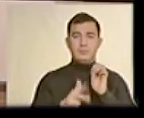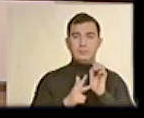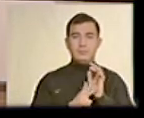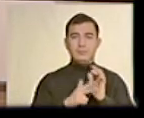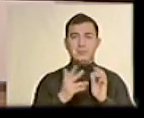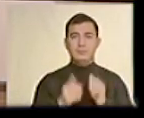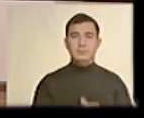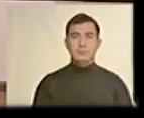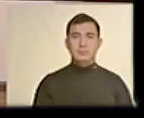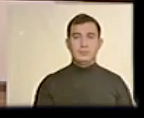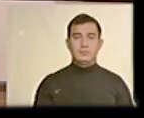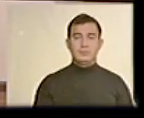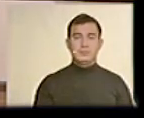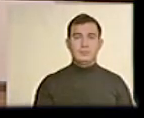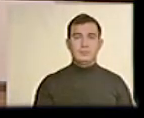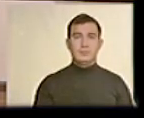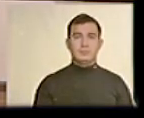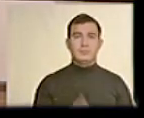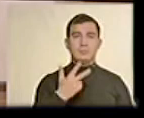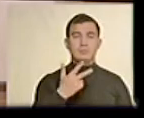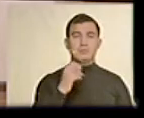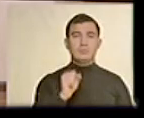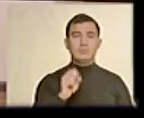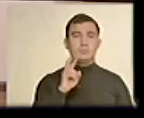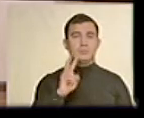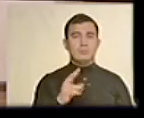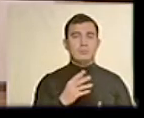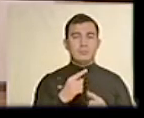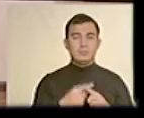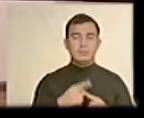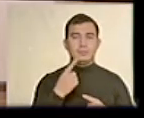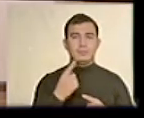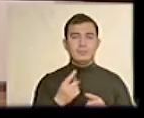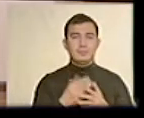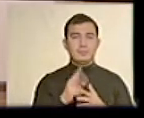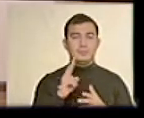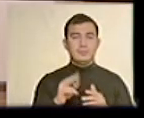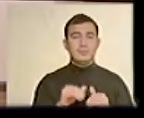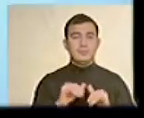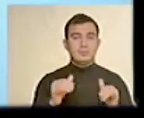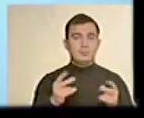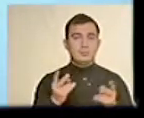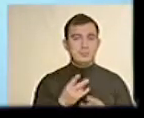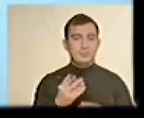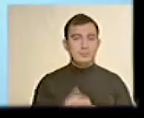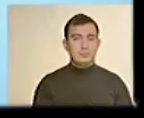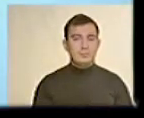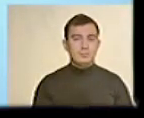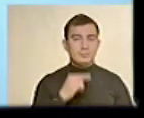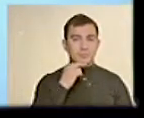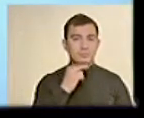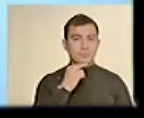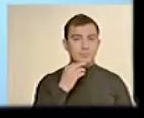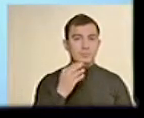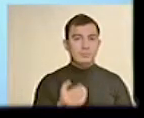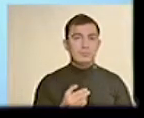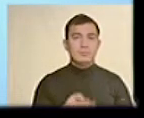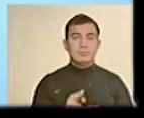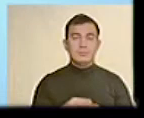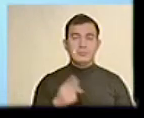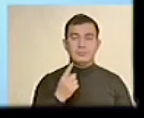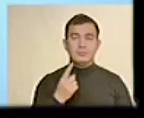368-misol. 3 a kvadrat plus 1 ni kvadratga oshirishimiz kerak. E'tibor bering, birinchi